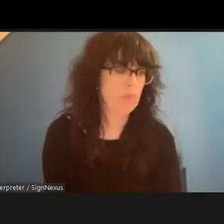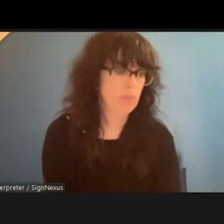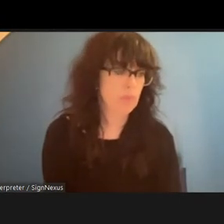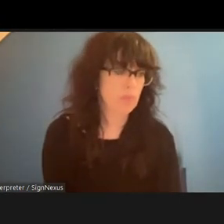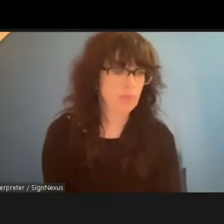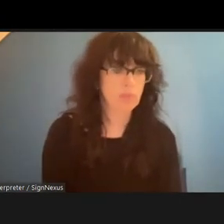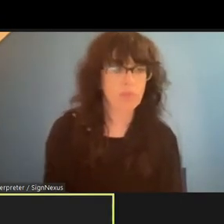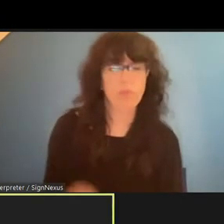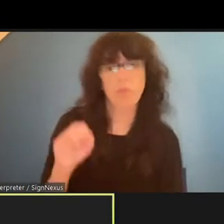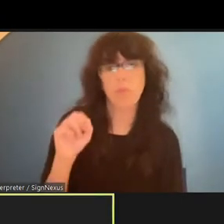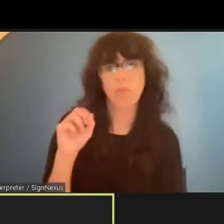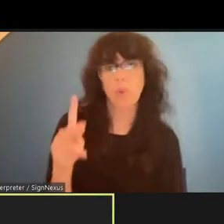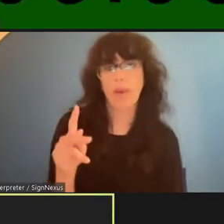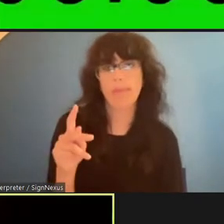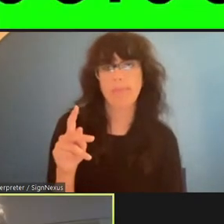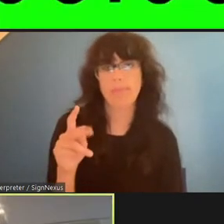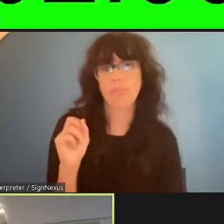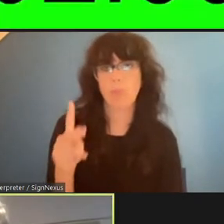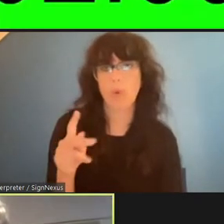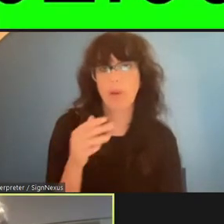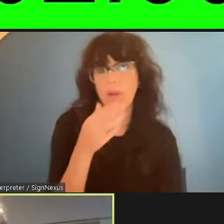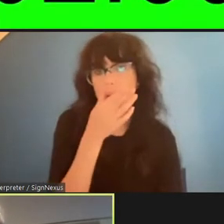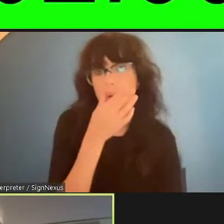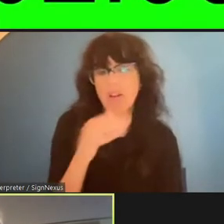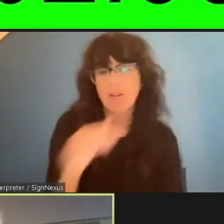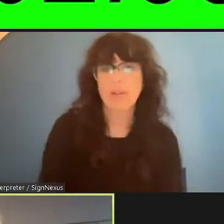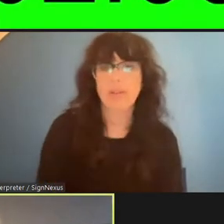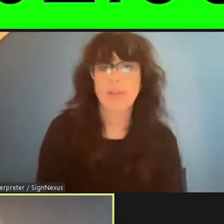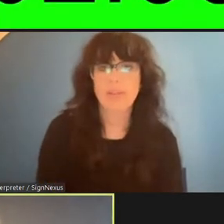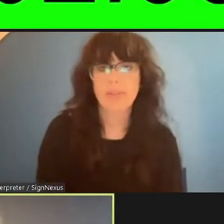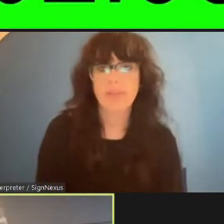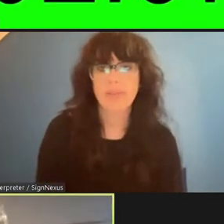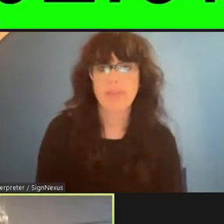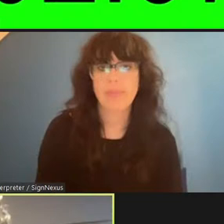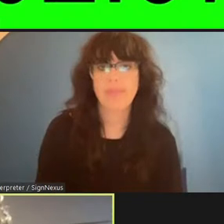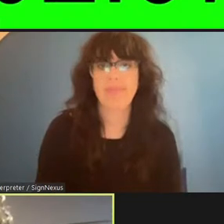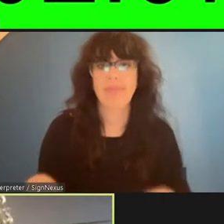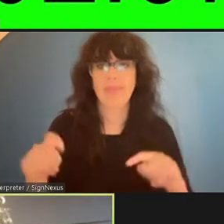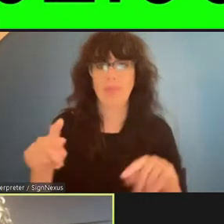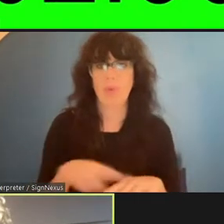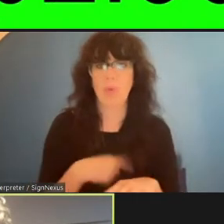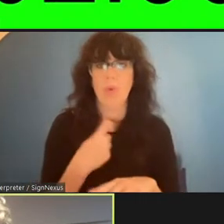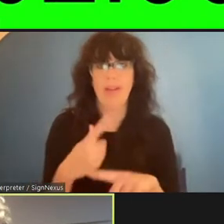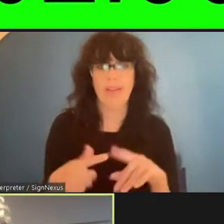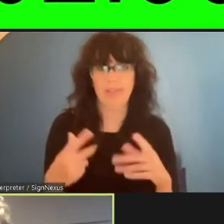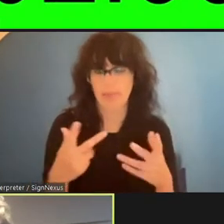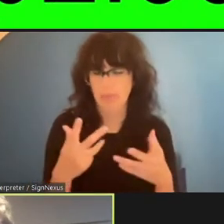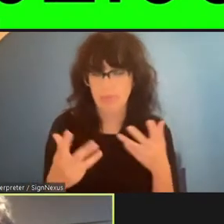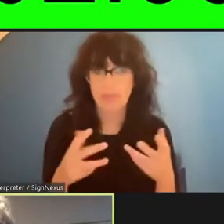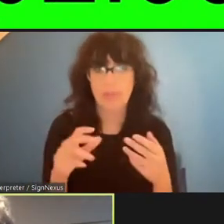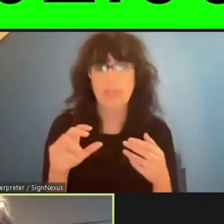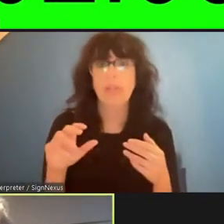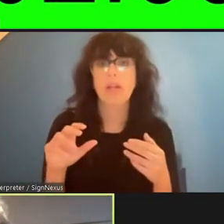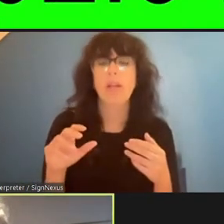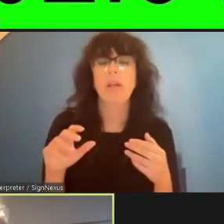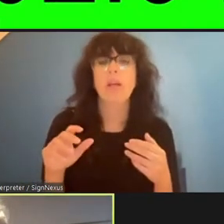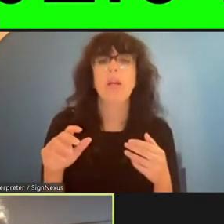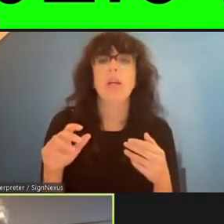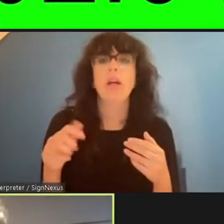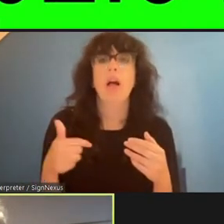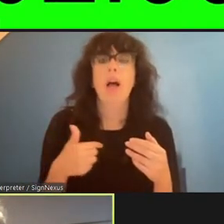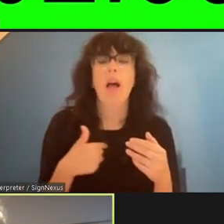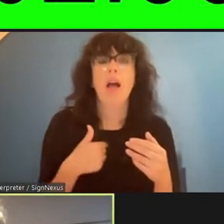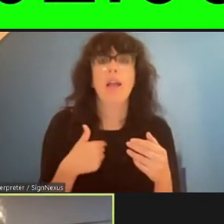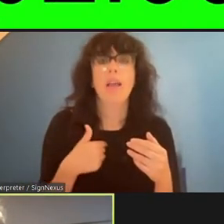okay okay all right i took a while to find myself uh i i um